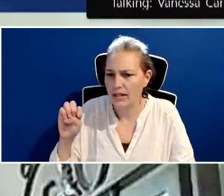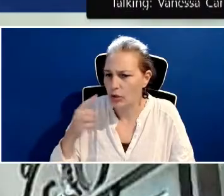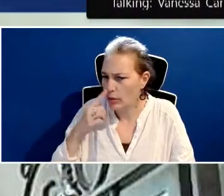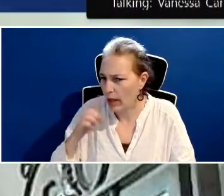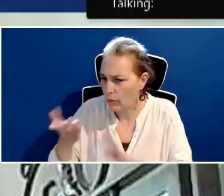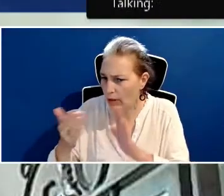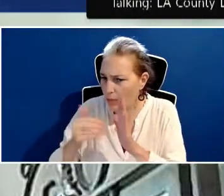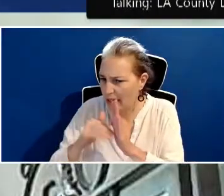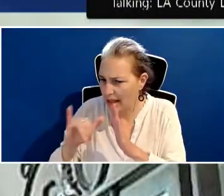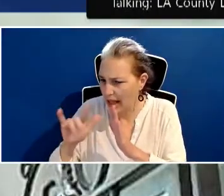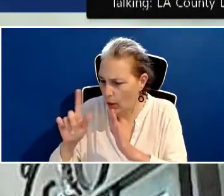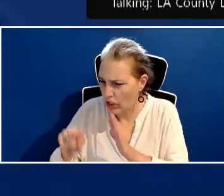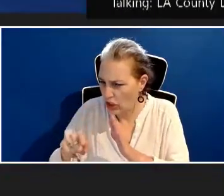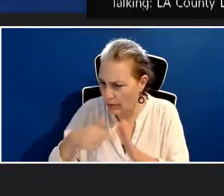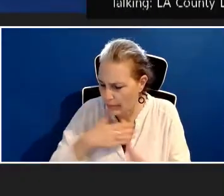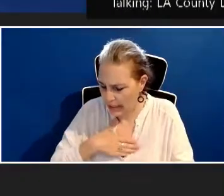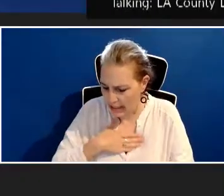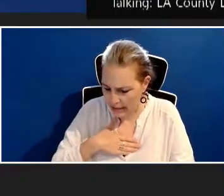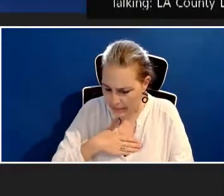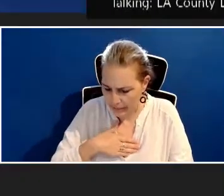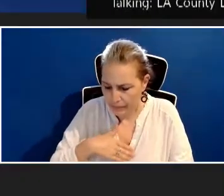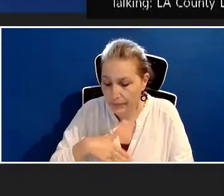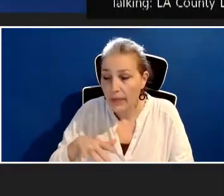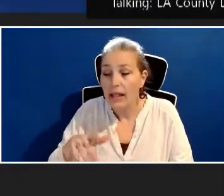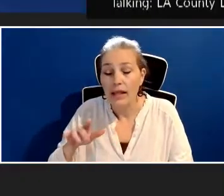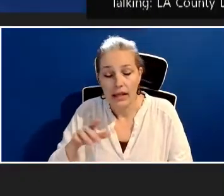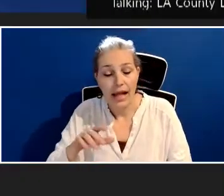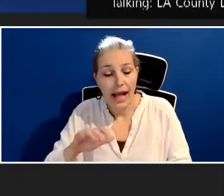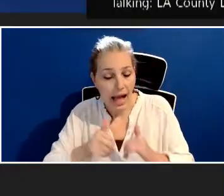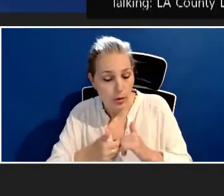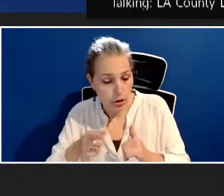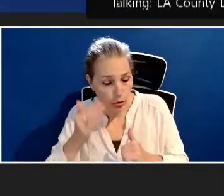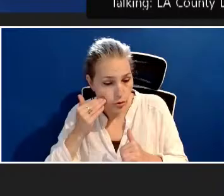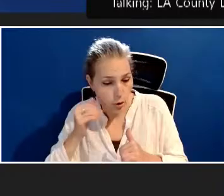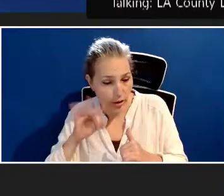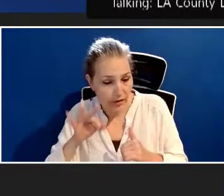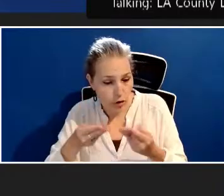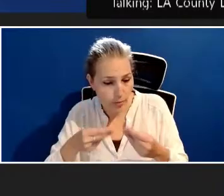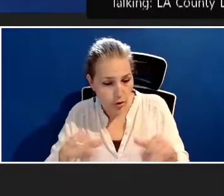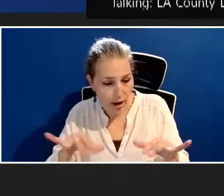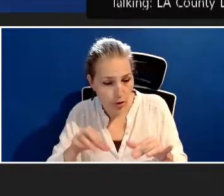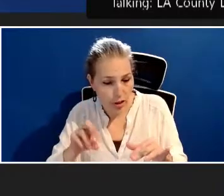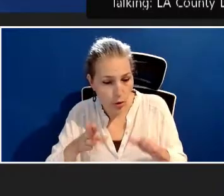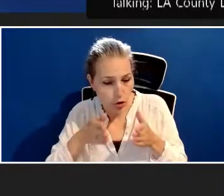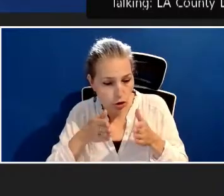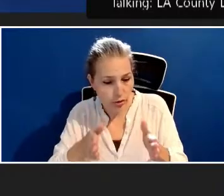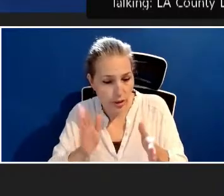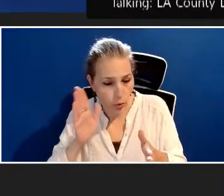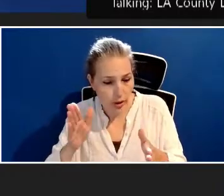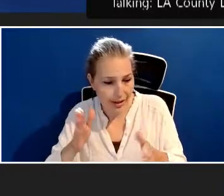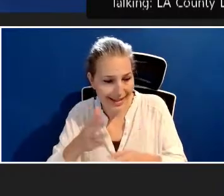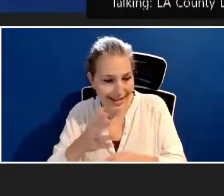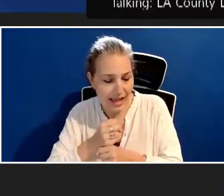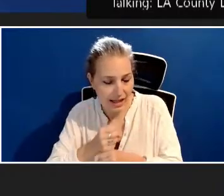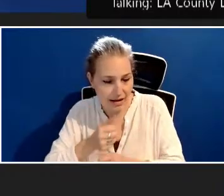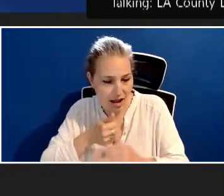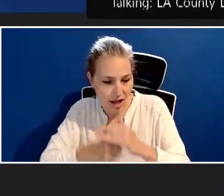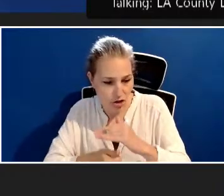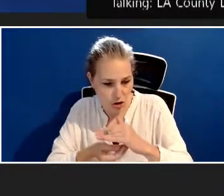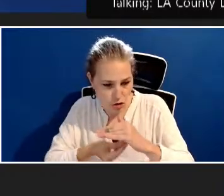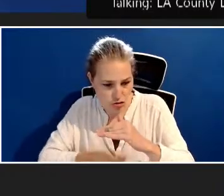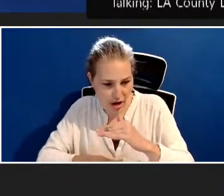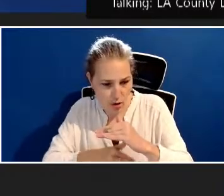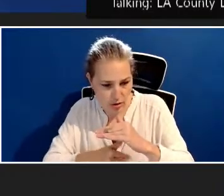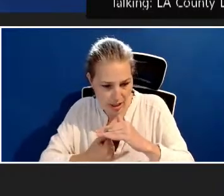time? Sure. How will we know if our property and street is going to be getting undergrounding? Can you clarify if you will be